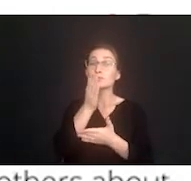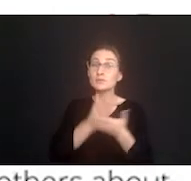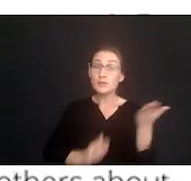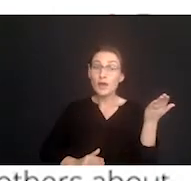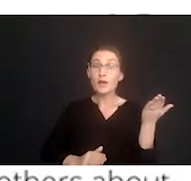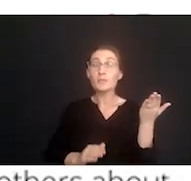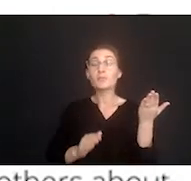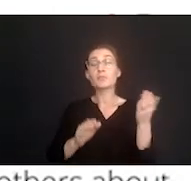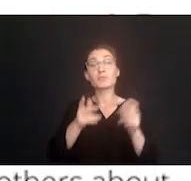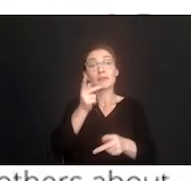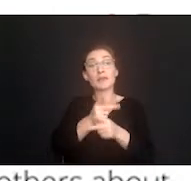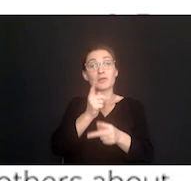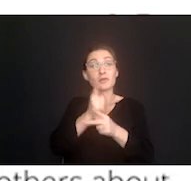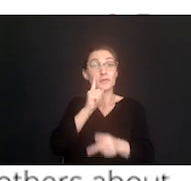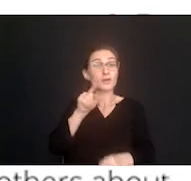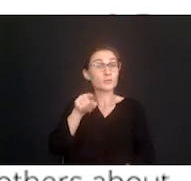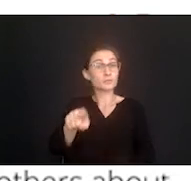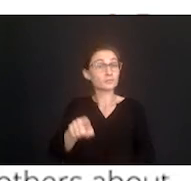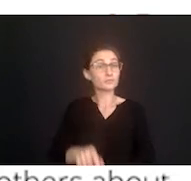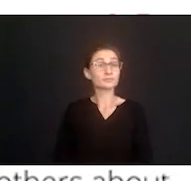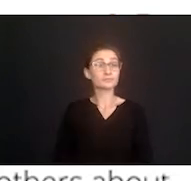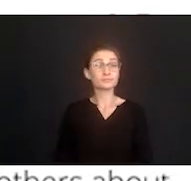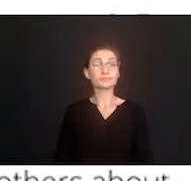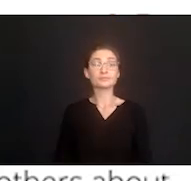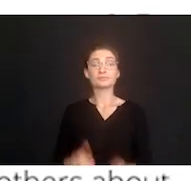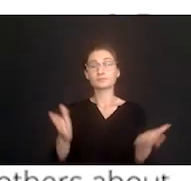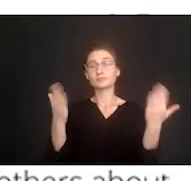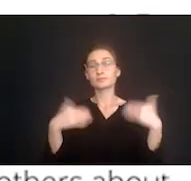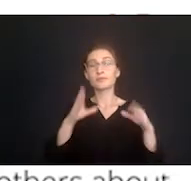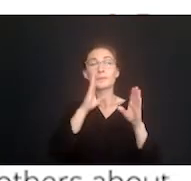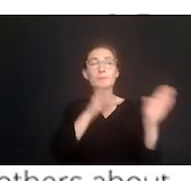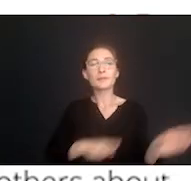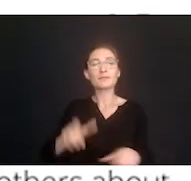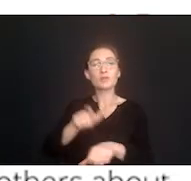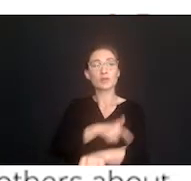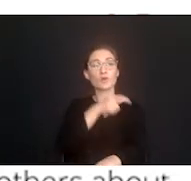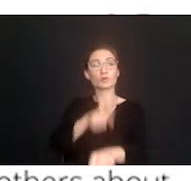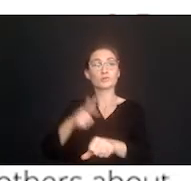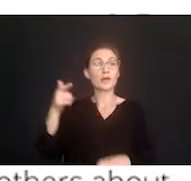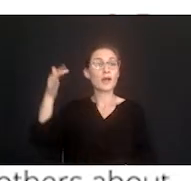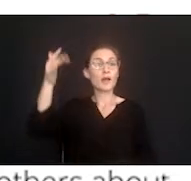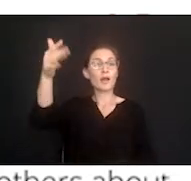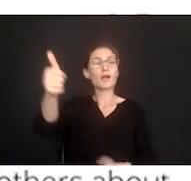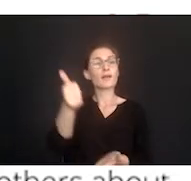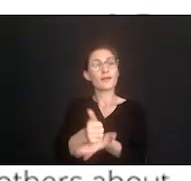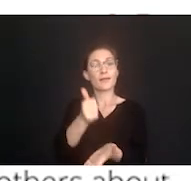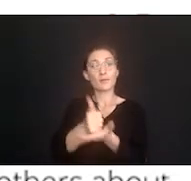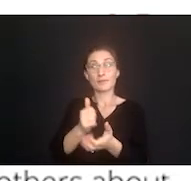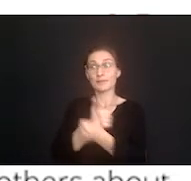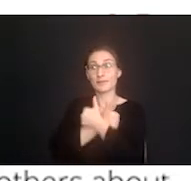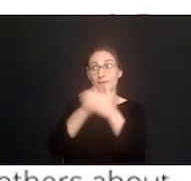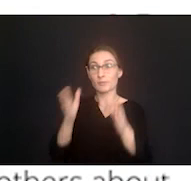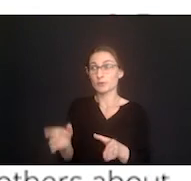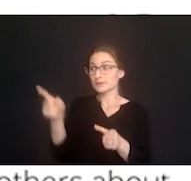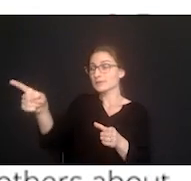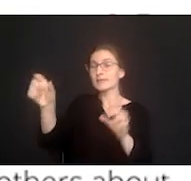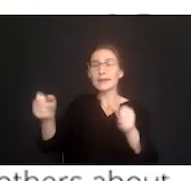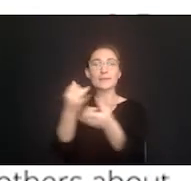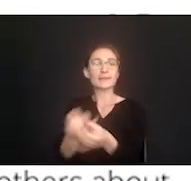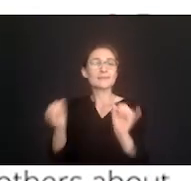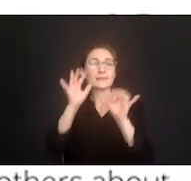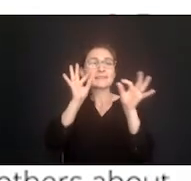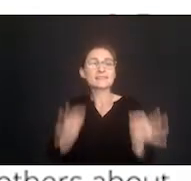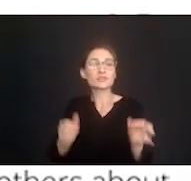respite care that might be available to you. Plan for the long term by helping your loved one to become an independent decision maker